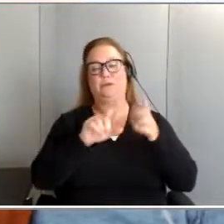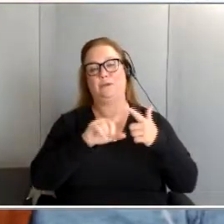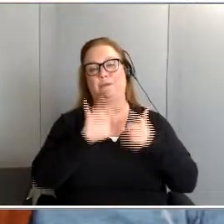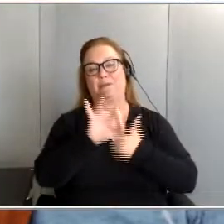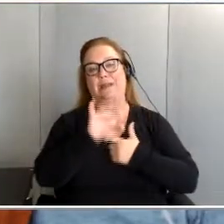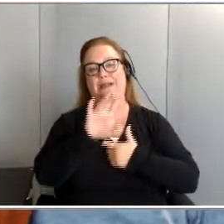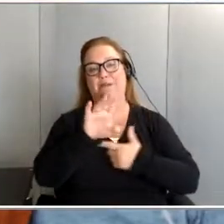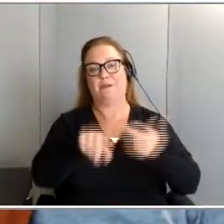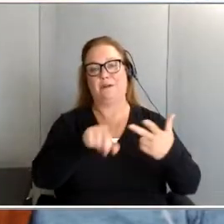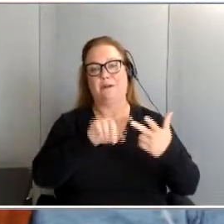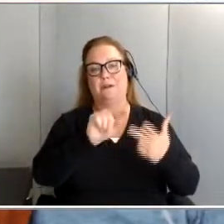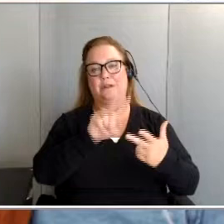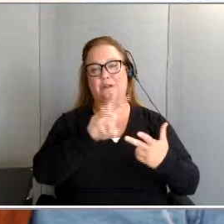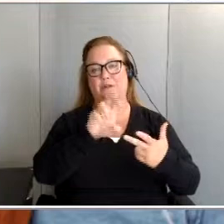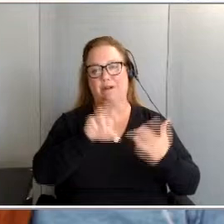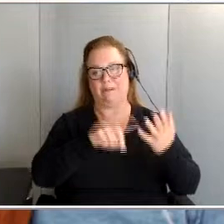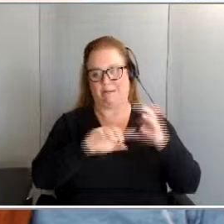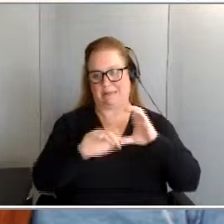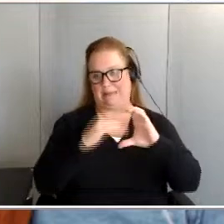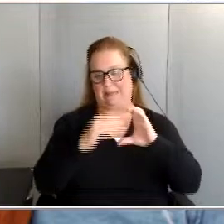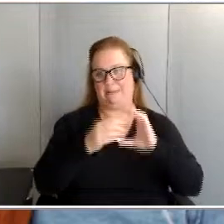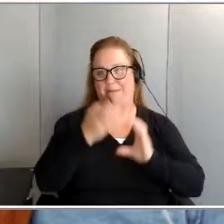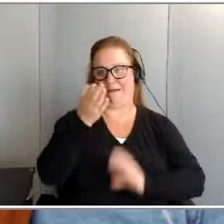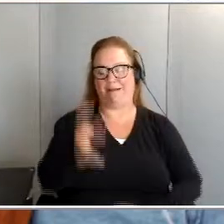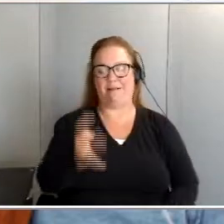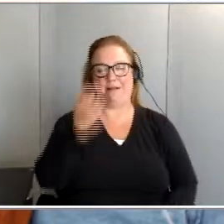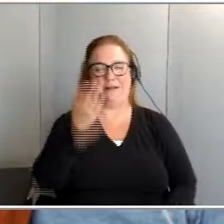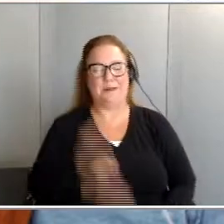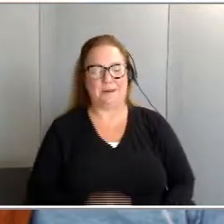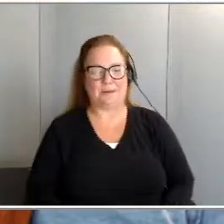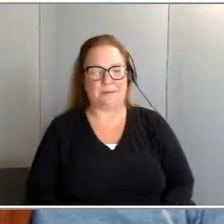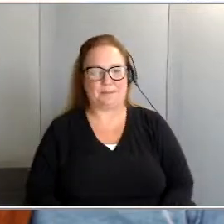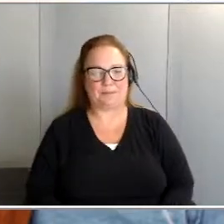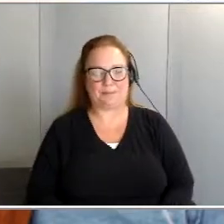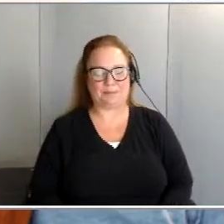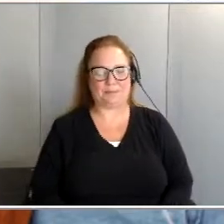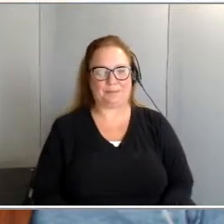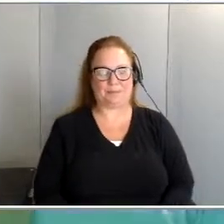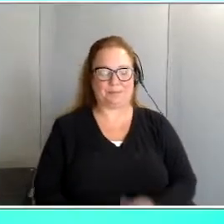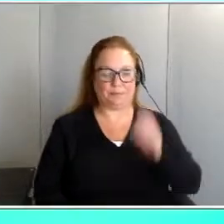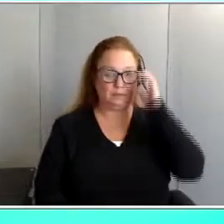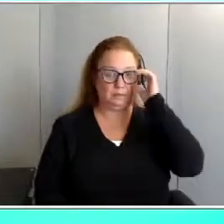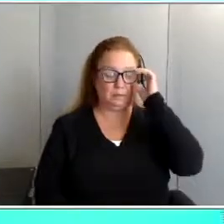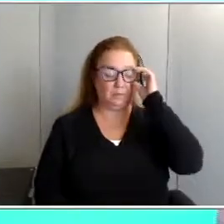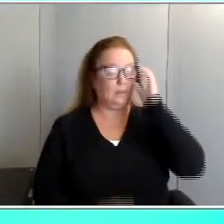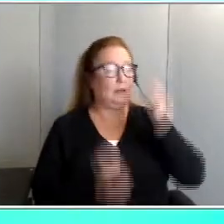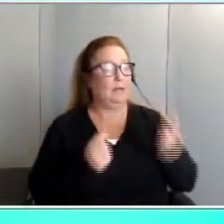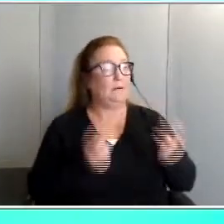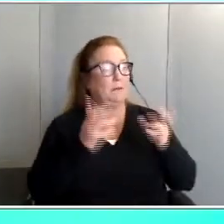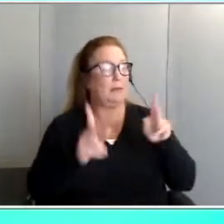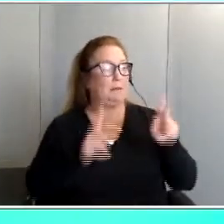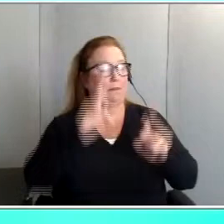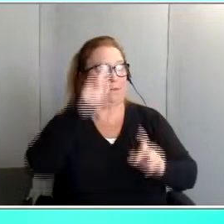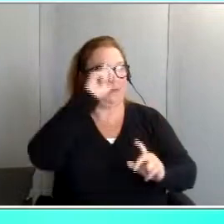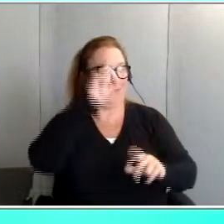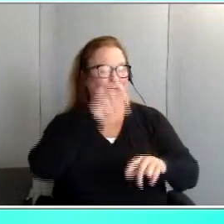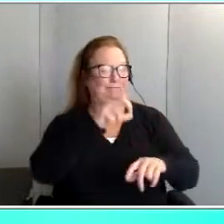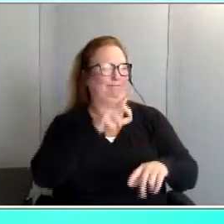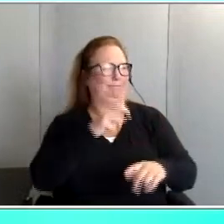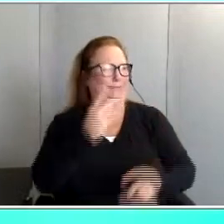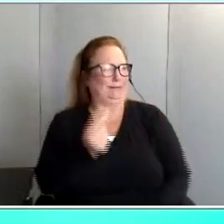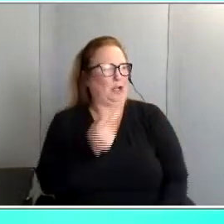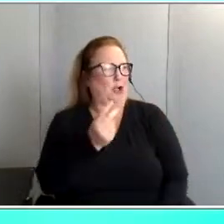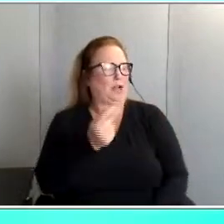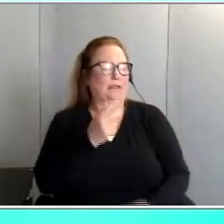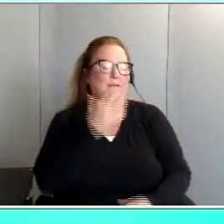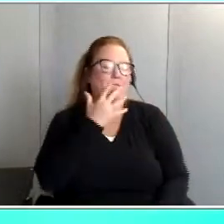News Network. You can find links to those right here on your screen. Well, for many people, the idea of therapy dogs, we think of a friendly dog